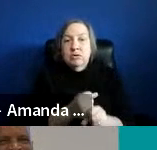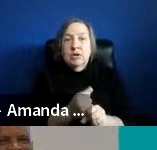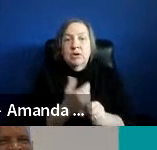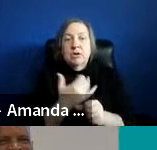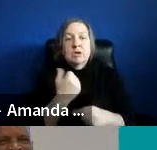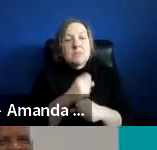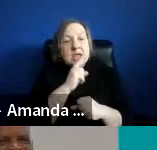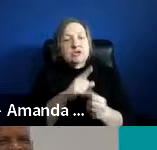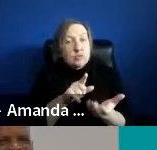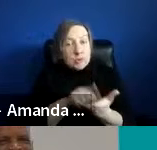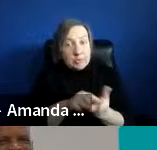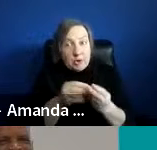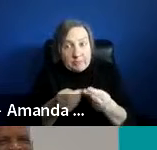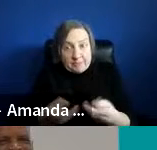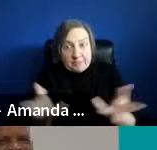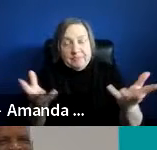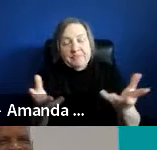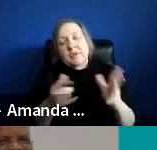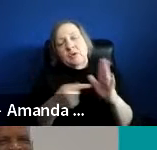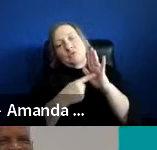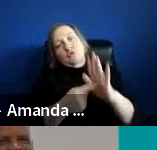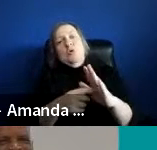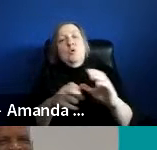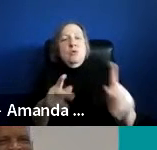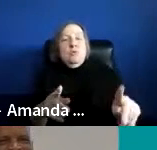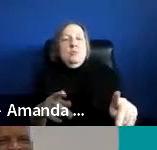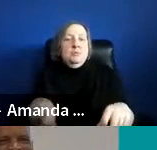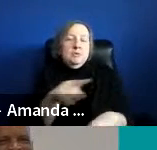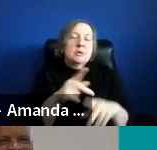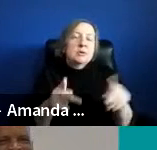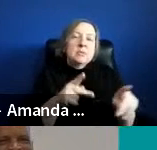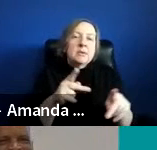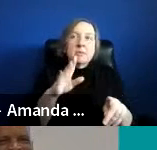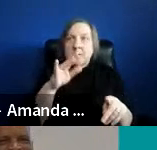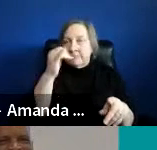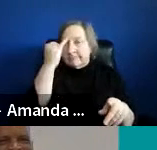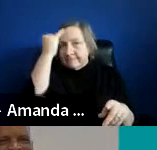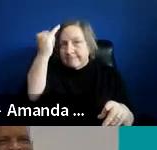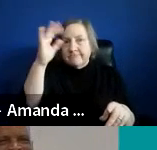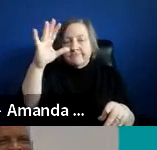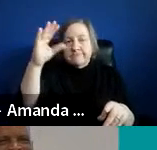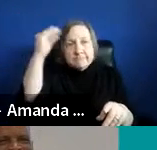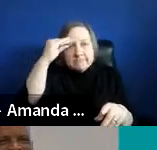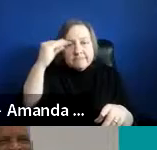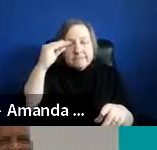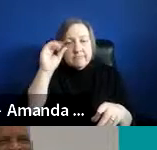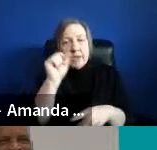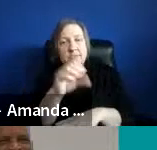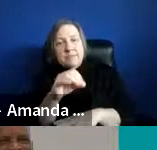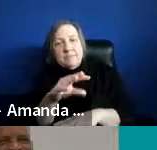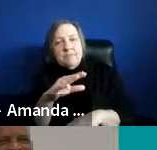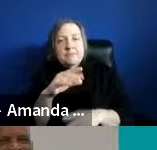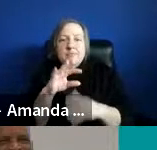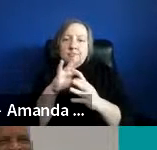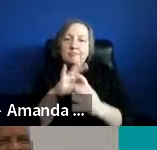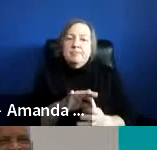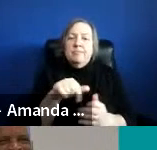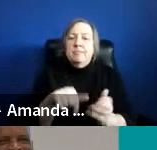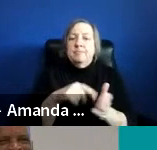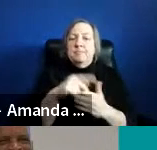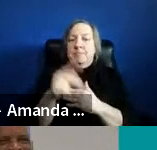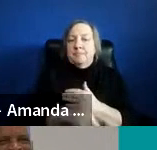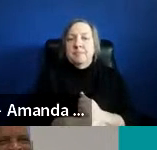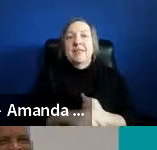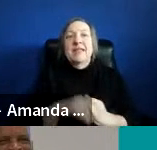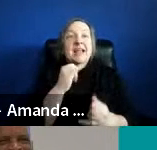there and show the opportunities for people to have their voices be heard on this program. You know, the last bullet on